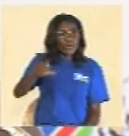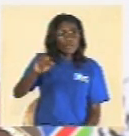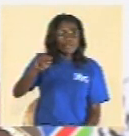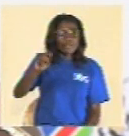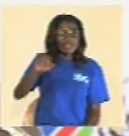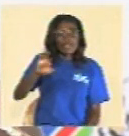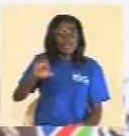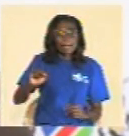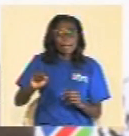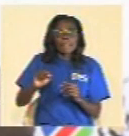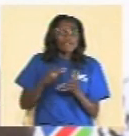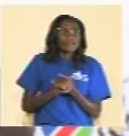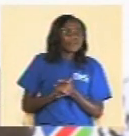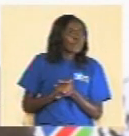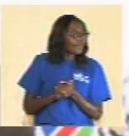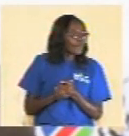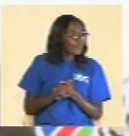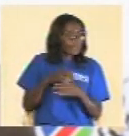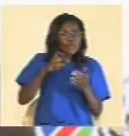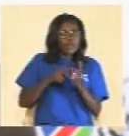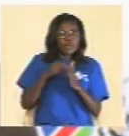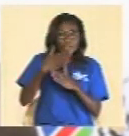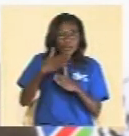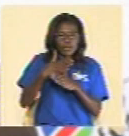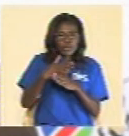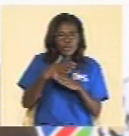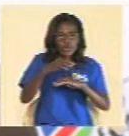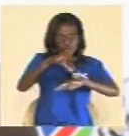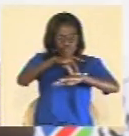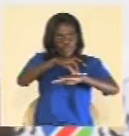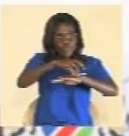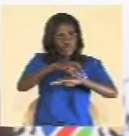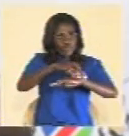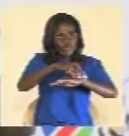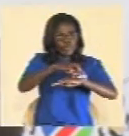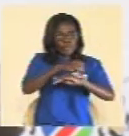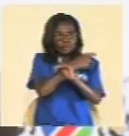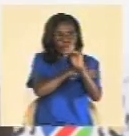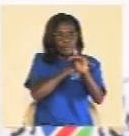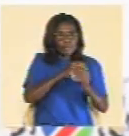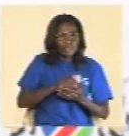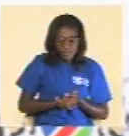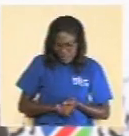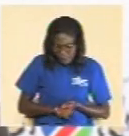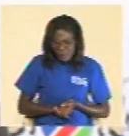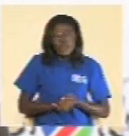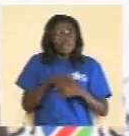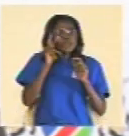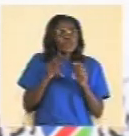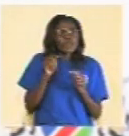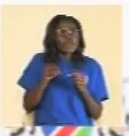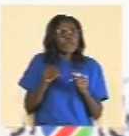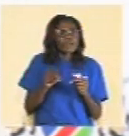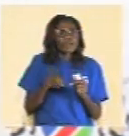dermatologist who is the dermatologist here with the Ministry of Health and Social Services. And we have